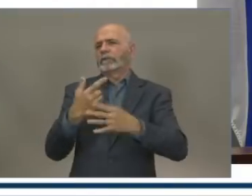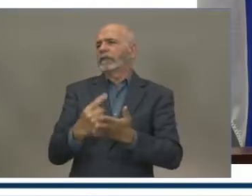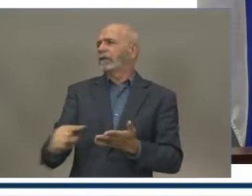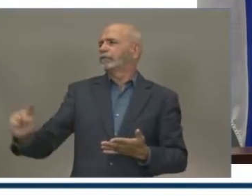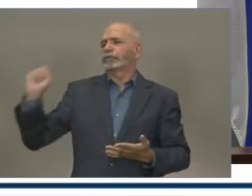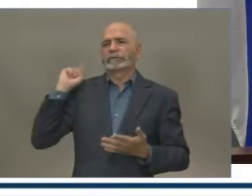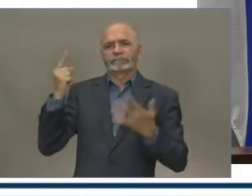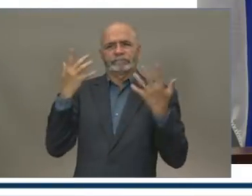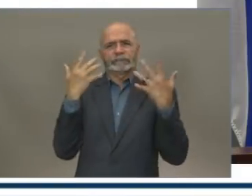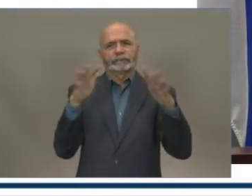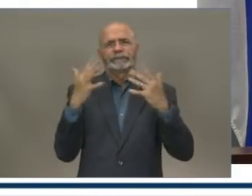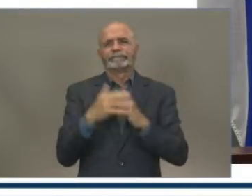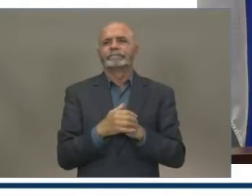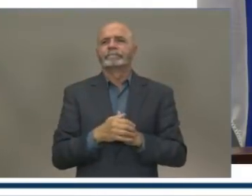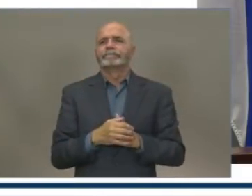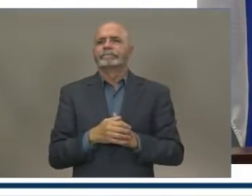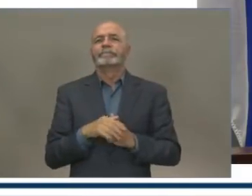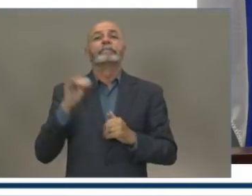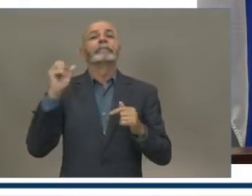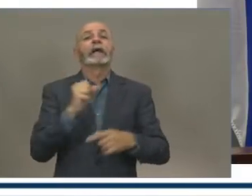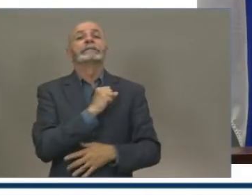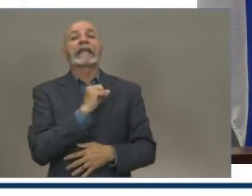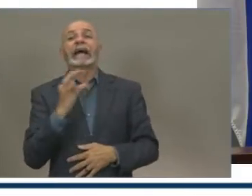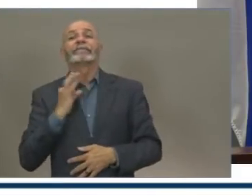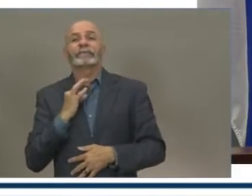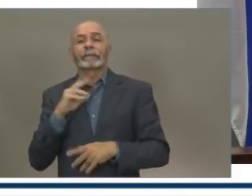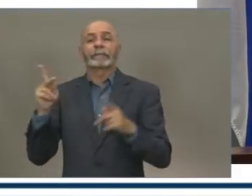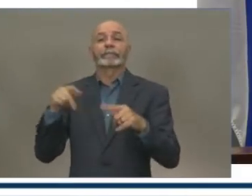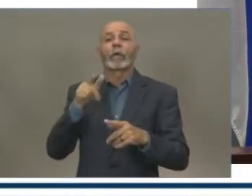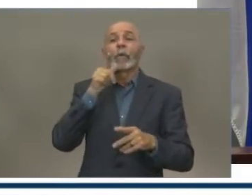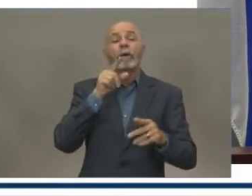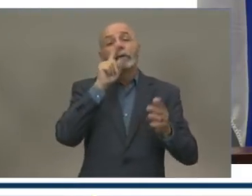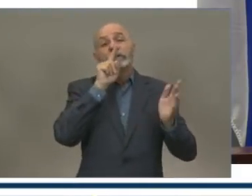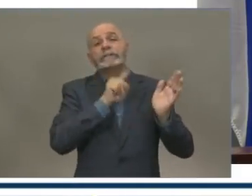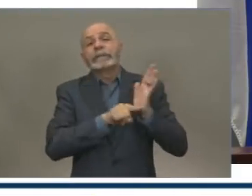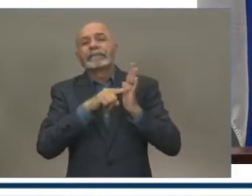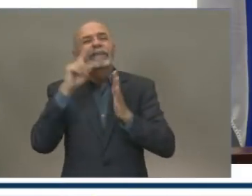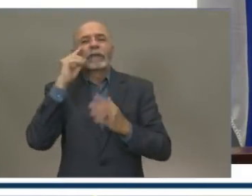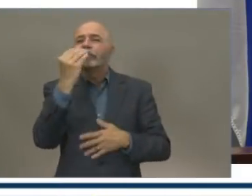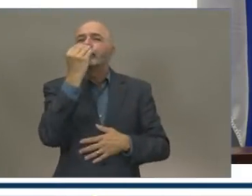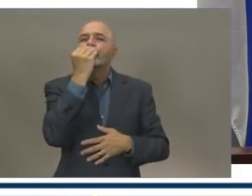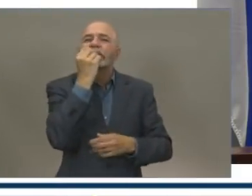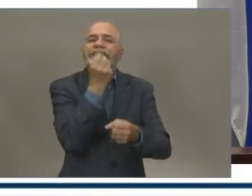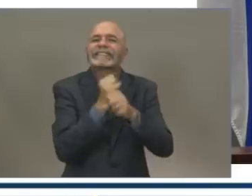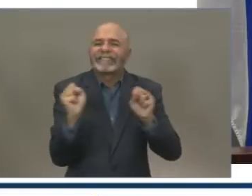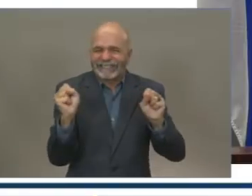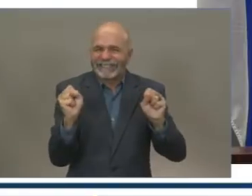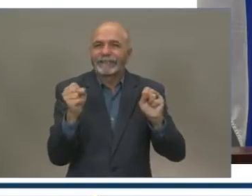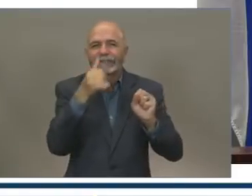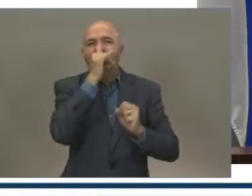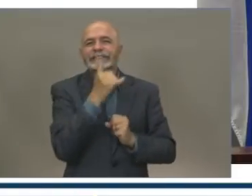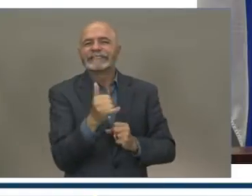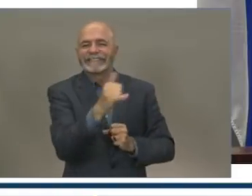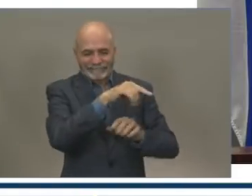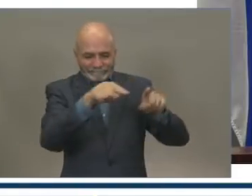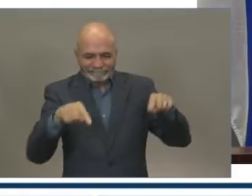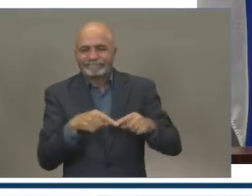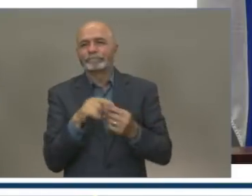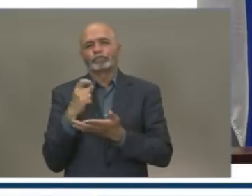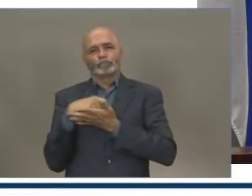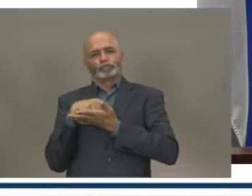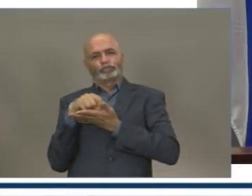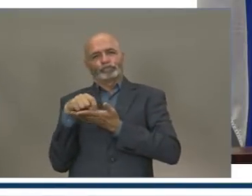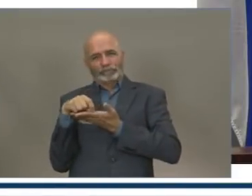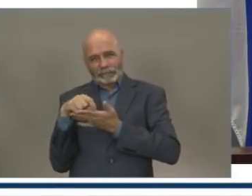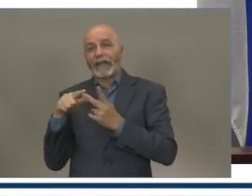our inspection staff made up of folks, our food safety inspectors, alcohol and gaming, and then we have occupational health and safety